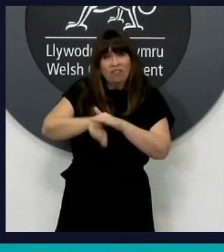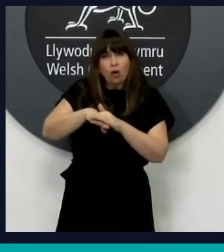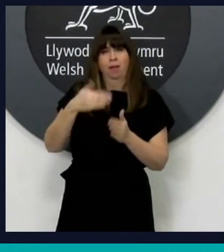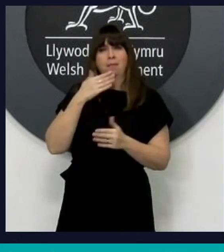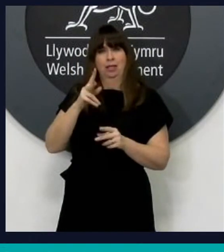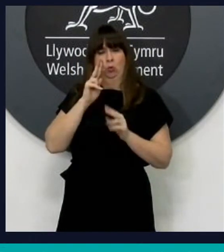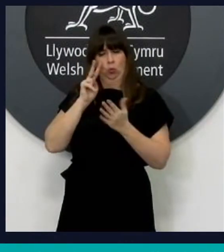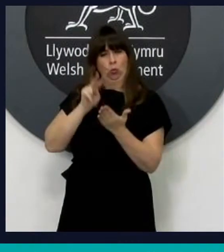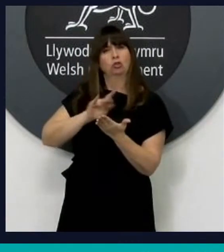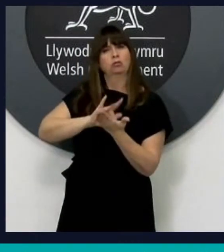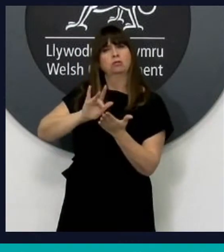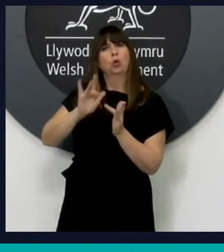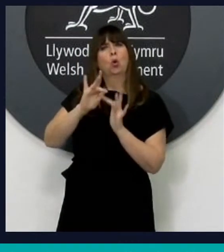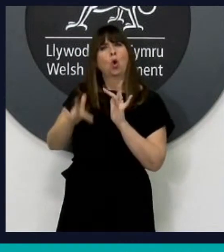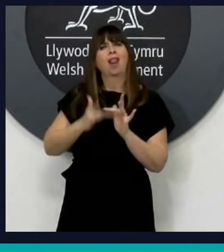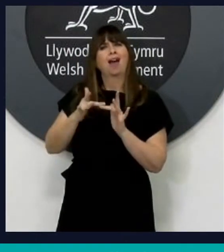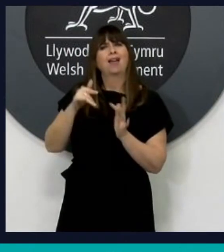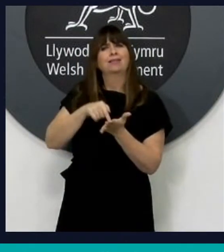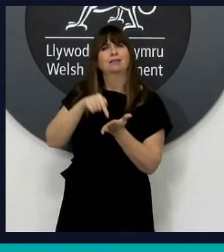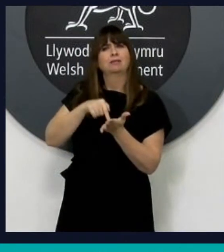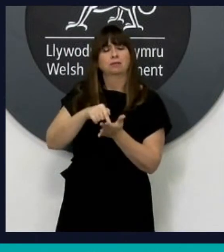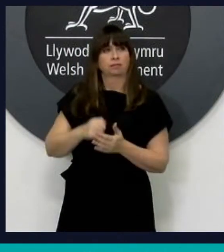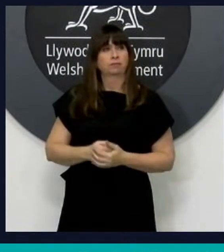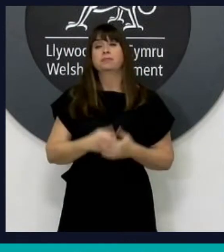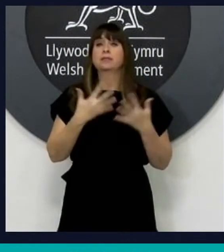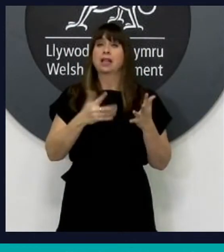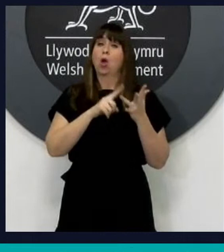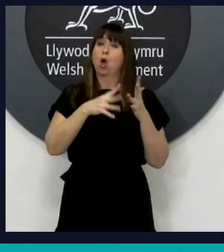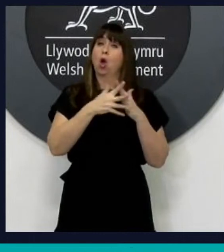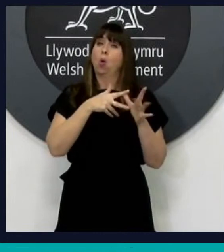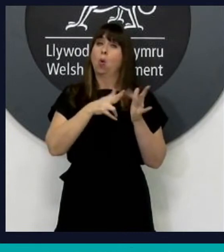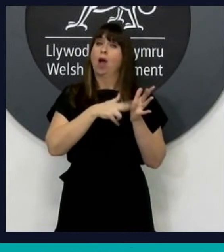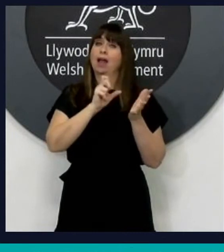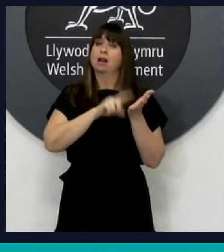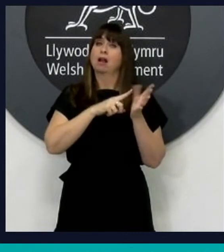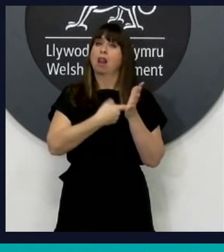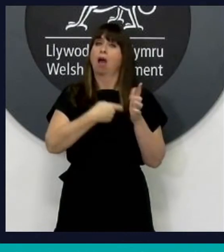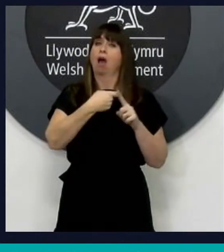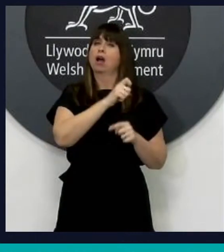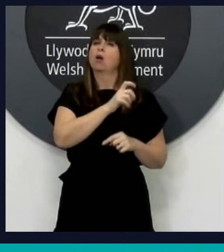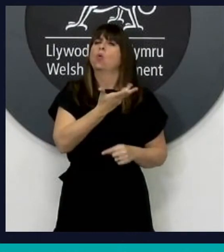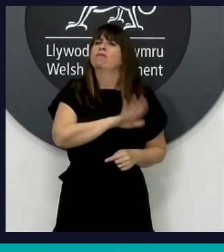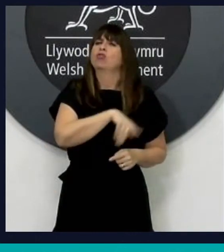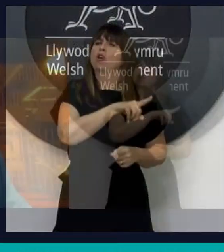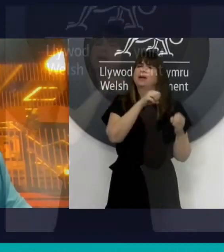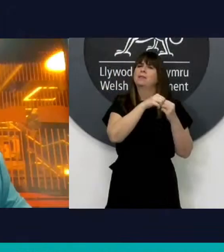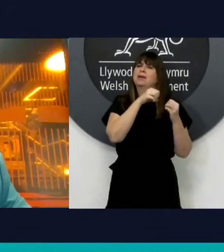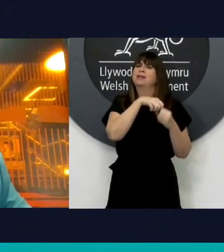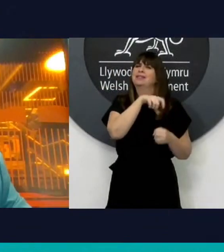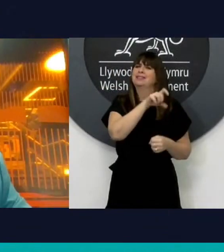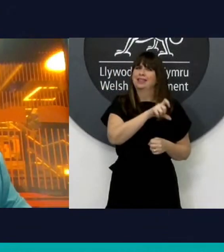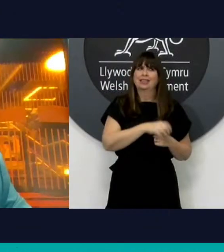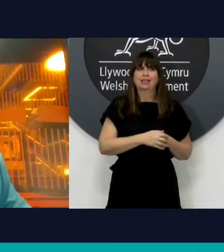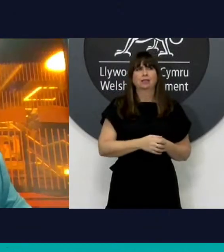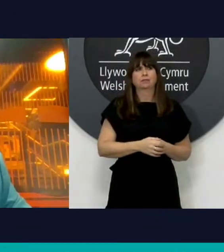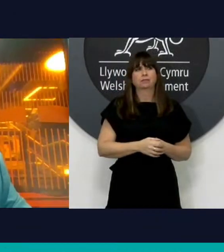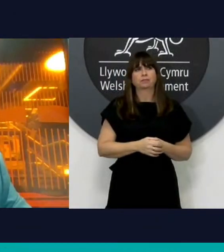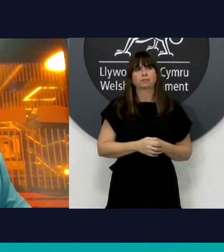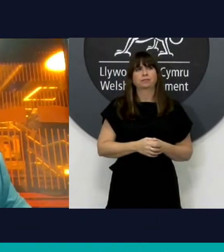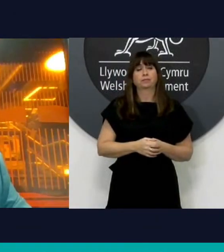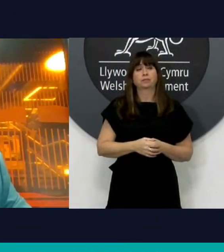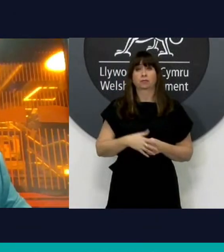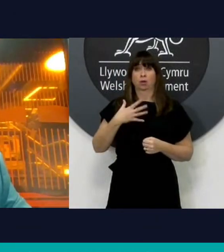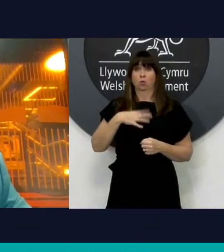social media. So I'll start with Owain Clark, BBC. Thank you very much. And this